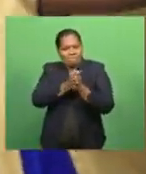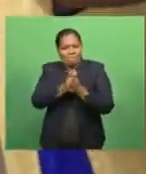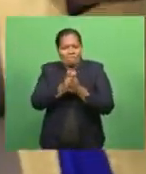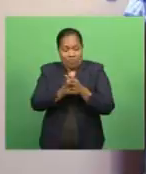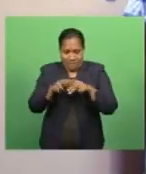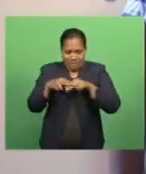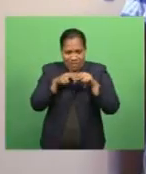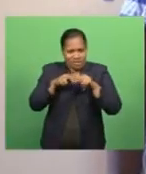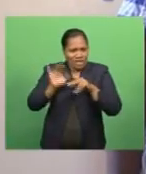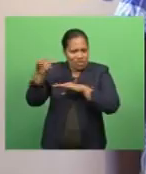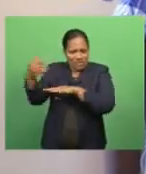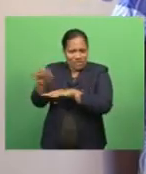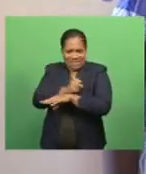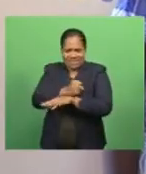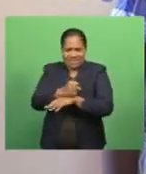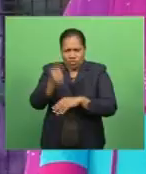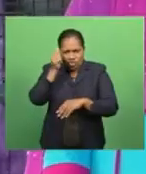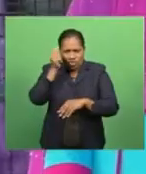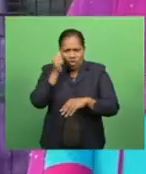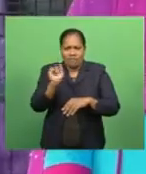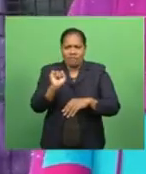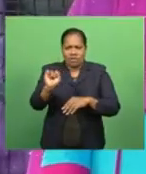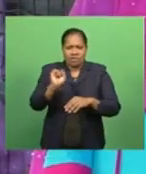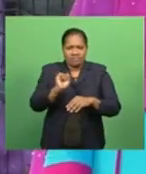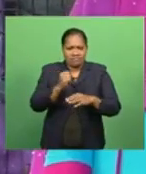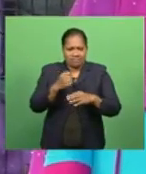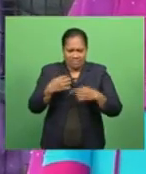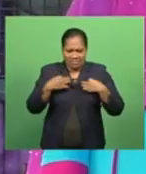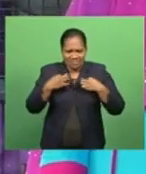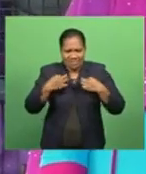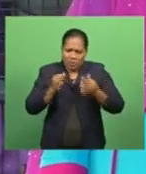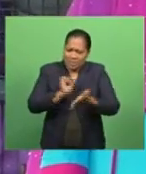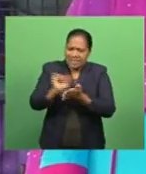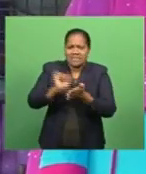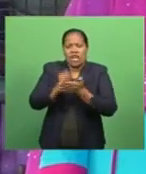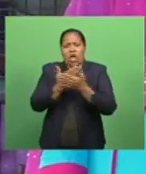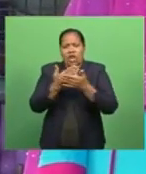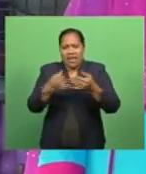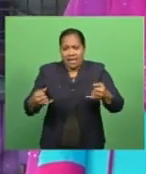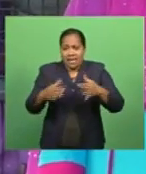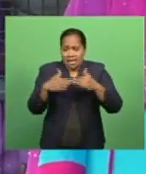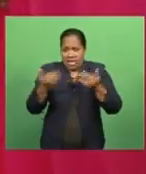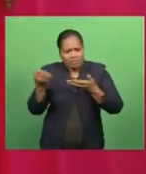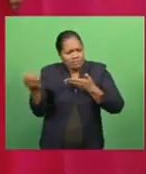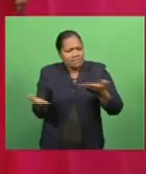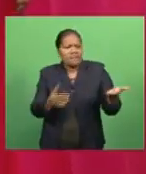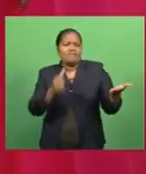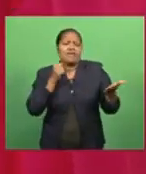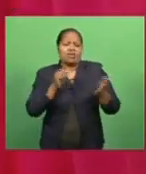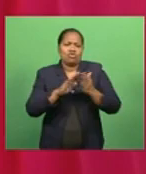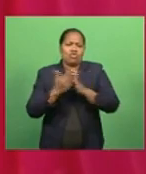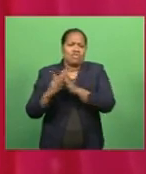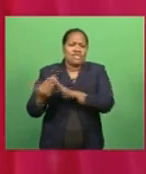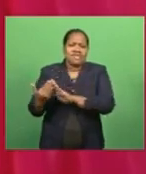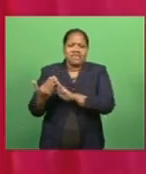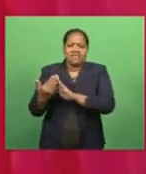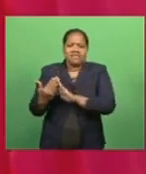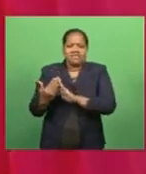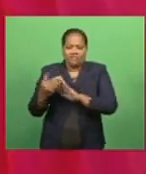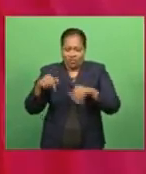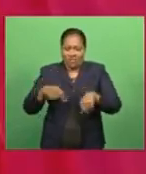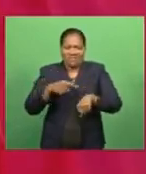known for her pieces sold online. For her, it's now about giving back to the community during this difficult time. Faria